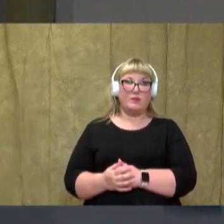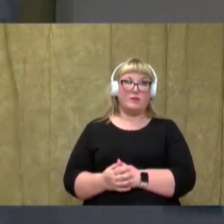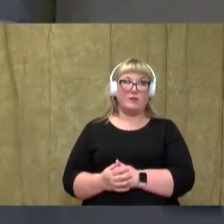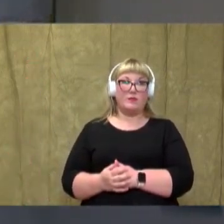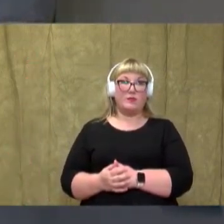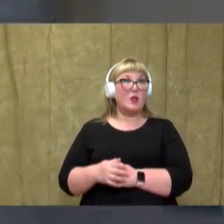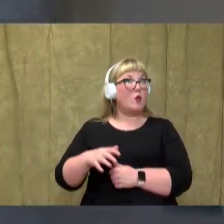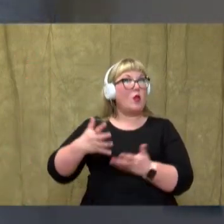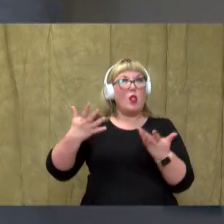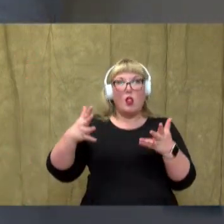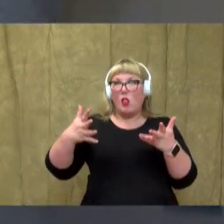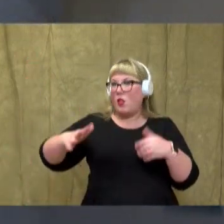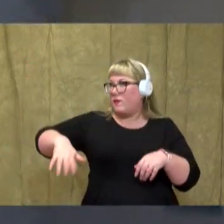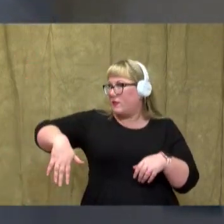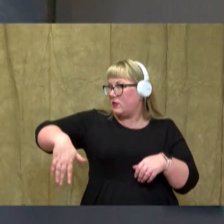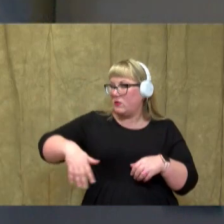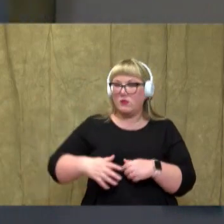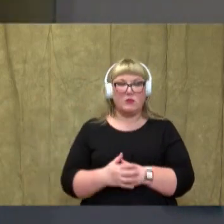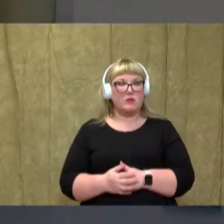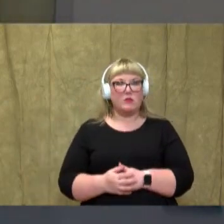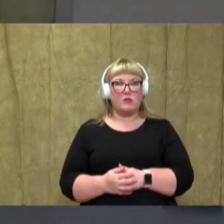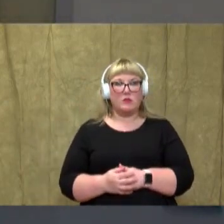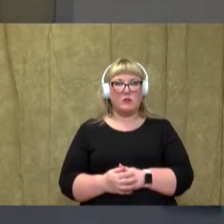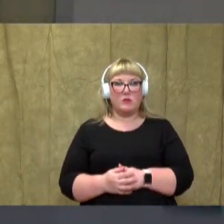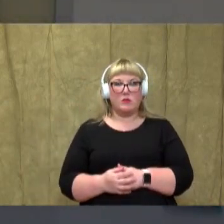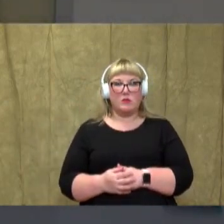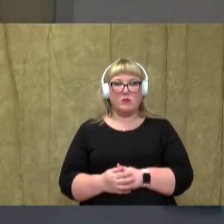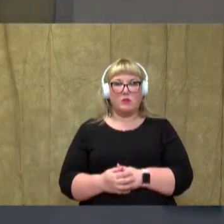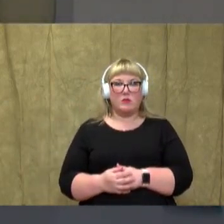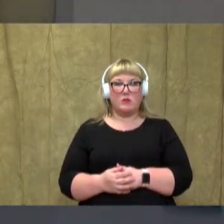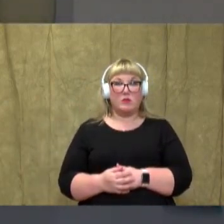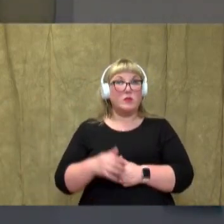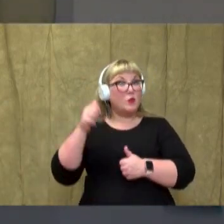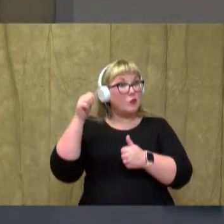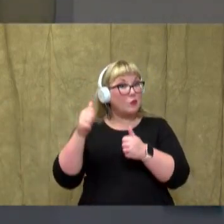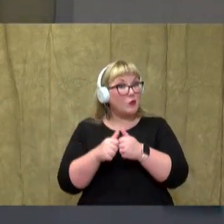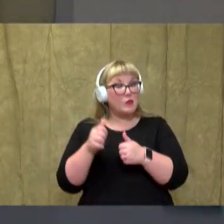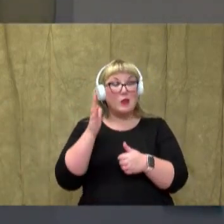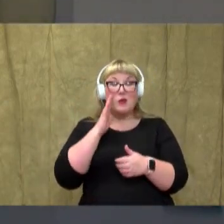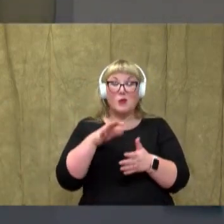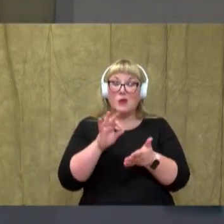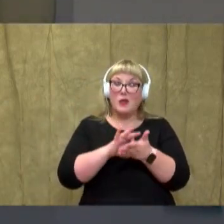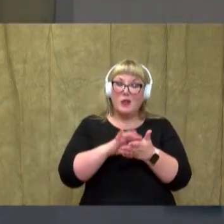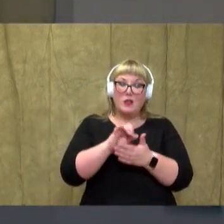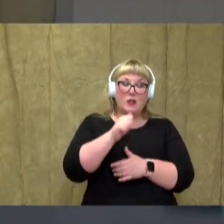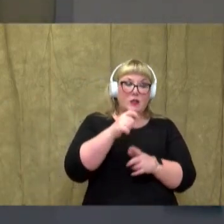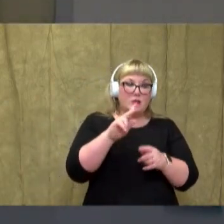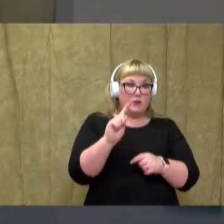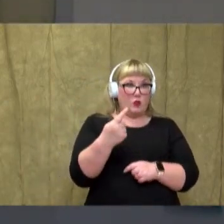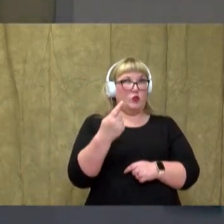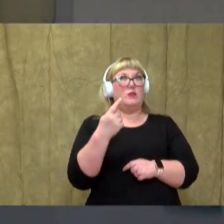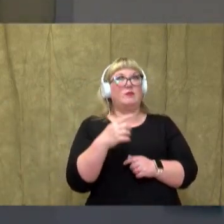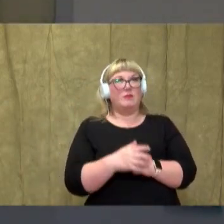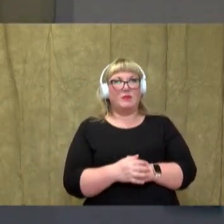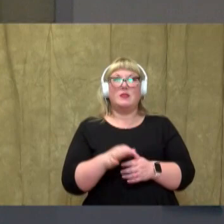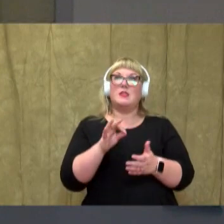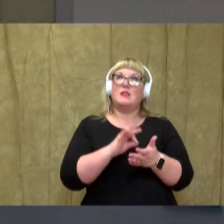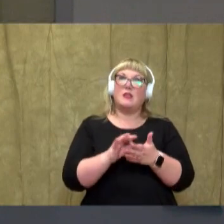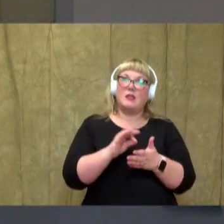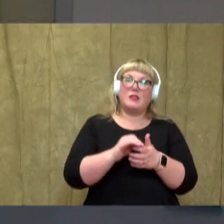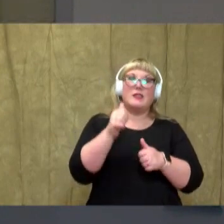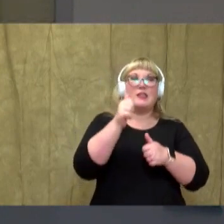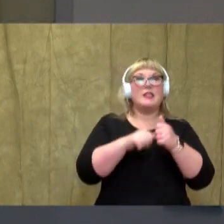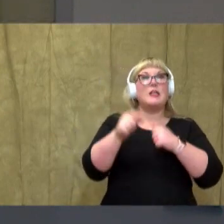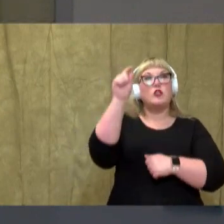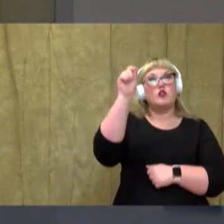But we're not done. We've got to get our answer. Remember, you're going to count your tens first. And we count each